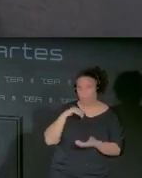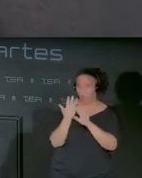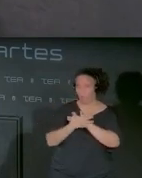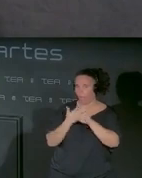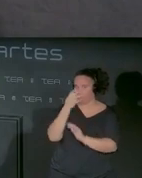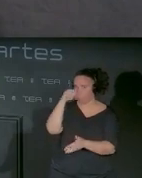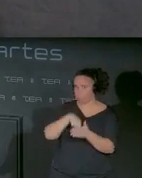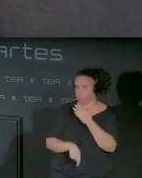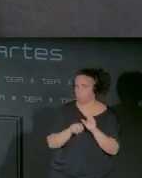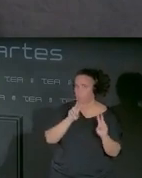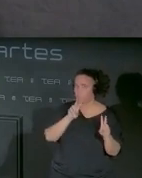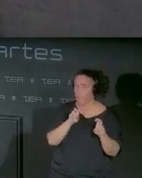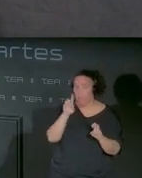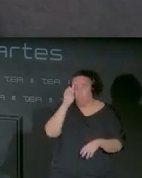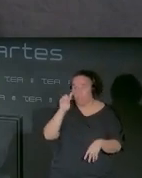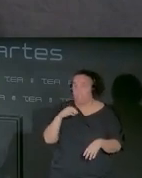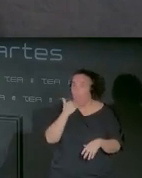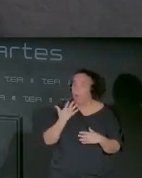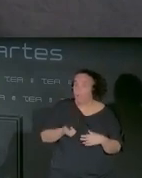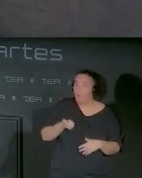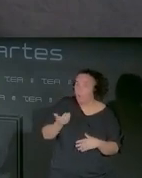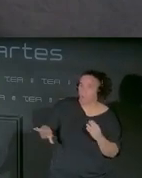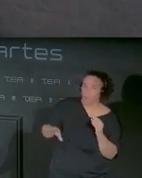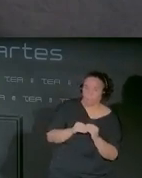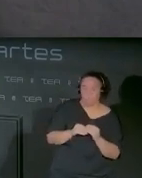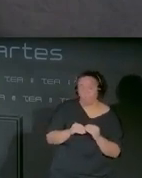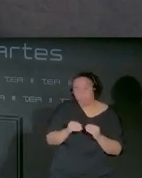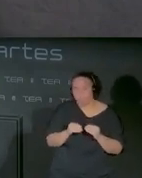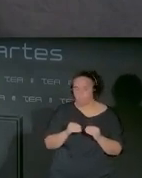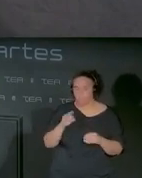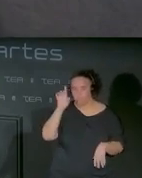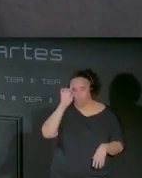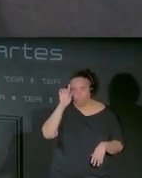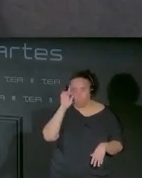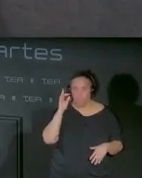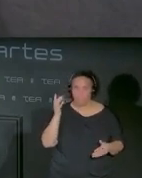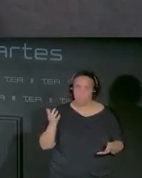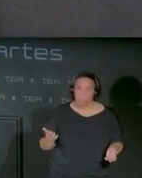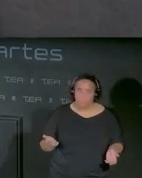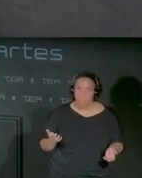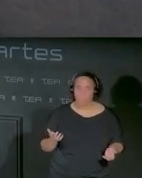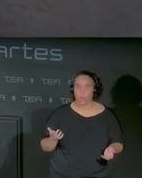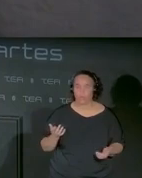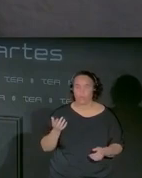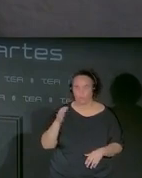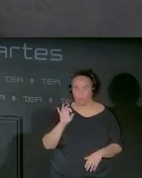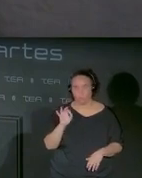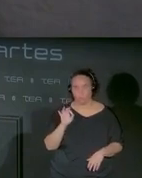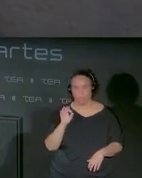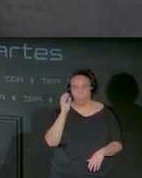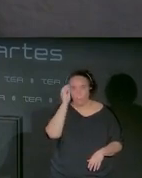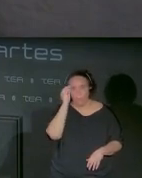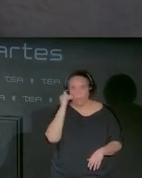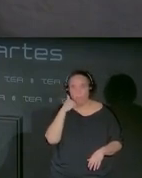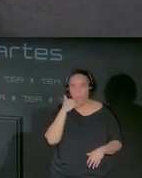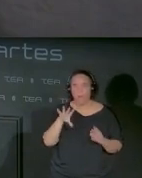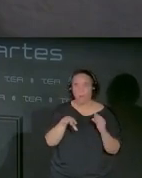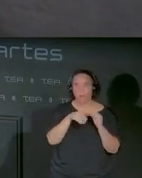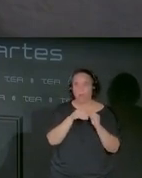So I would like to emphasize some things that I think that are important, even though they've already been mentioned. One of the parts is